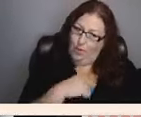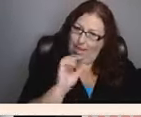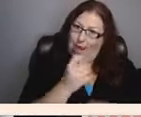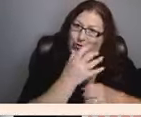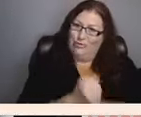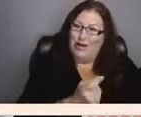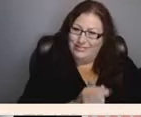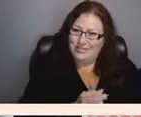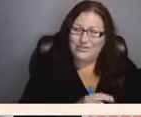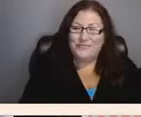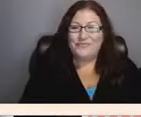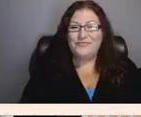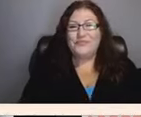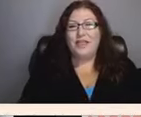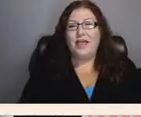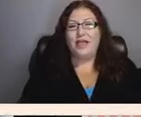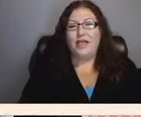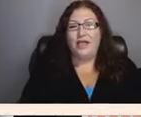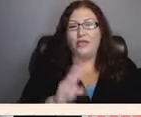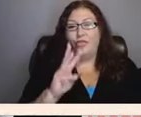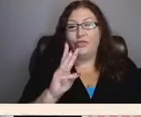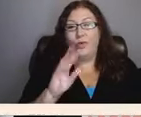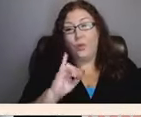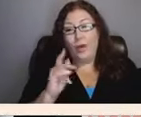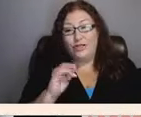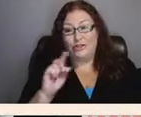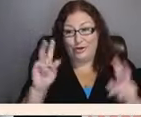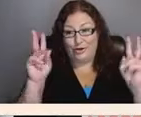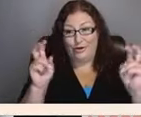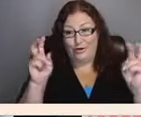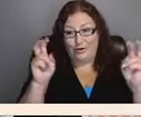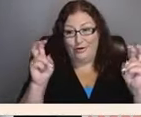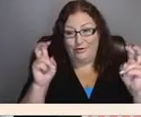the wizard is merciful,